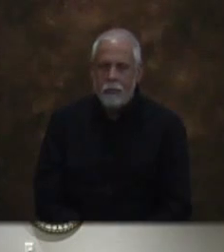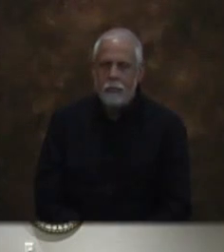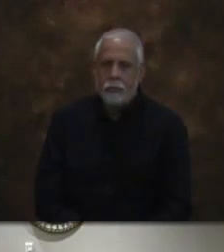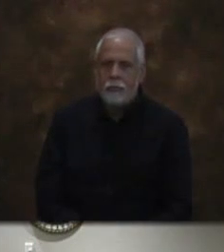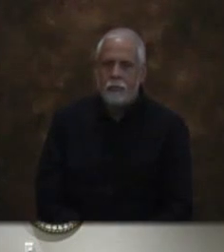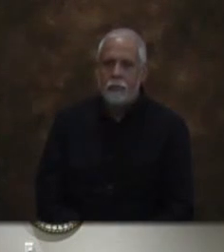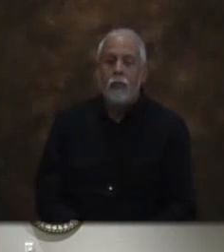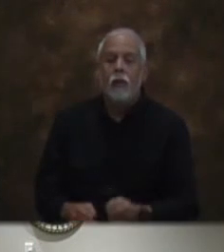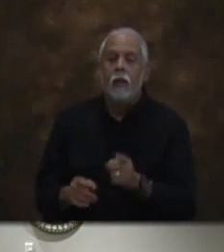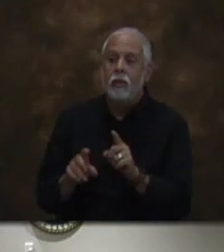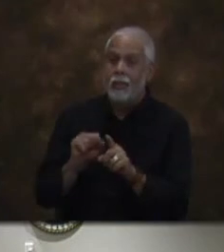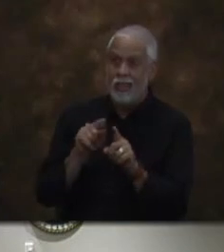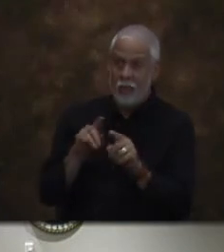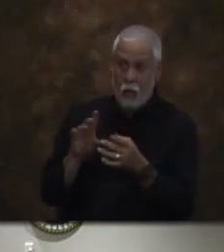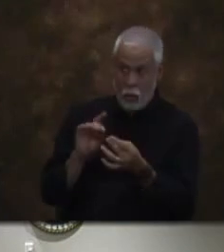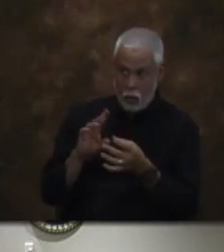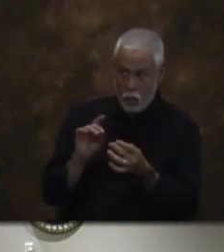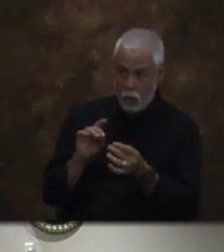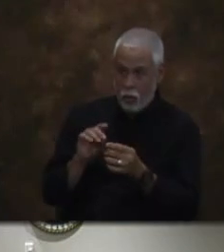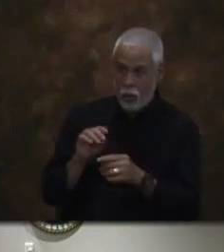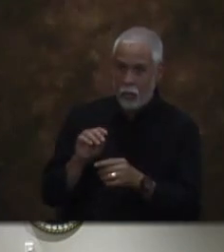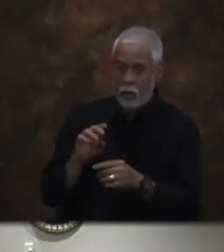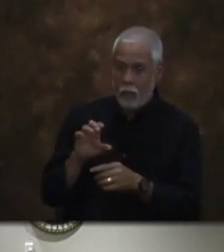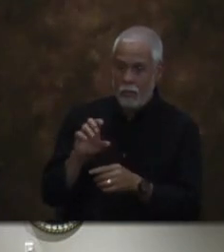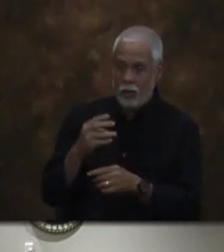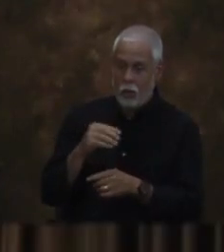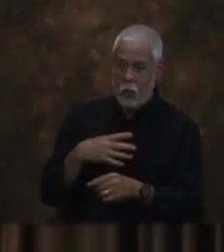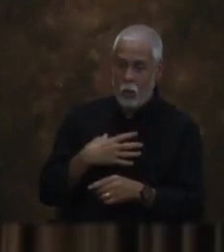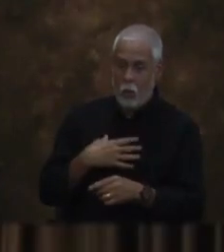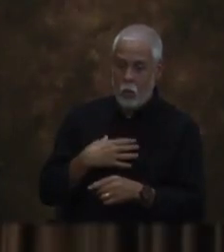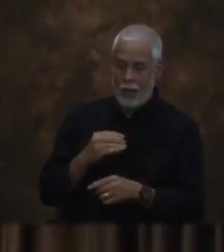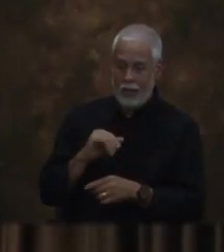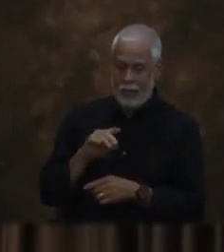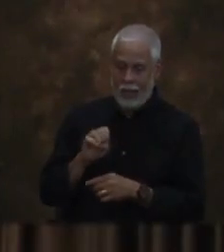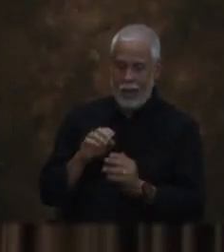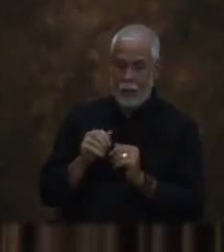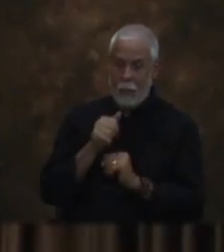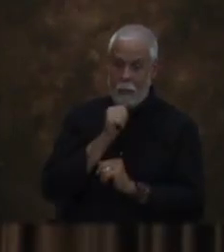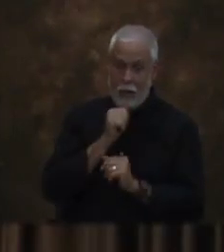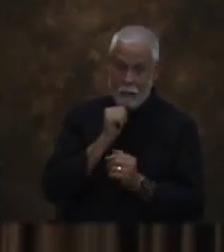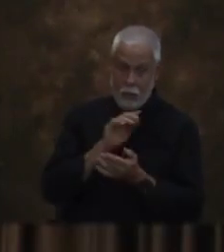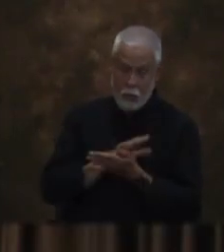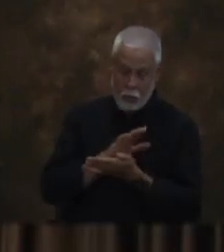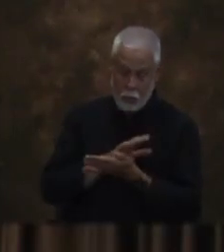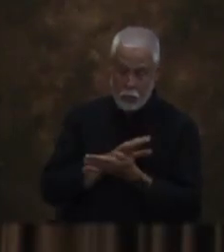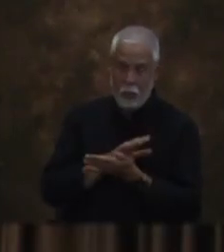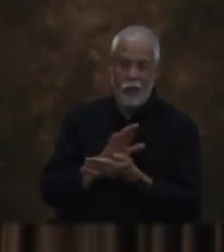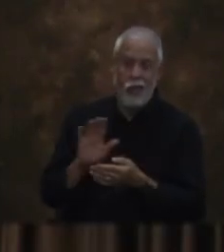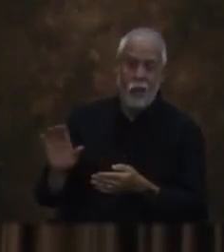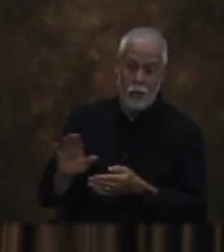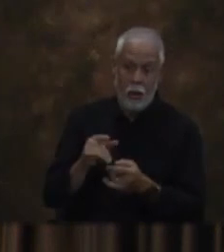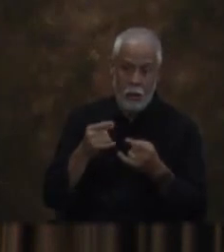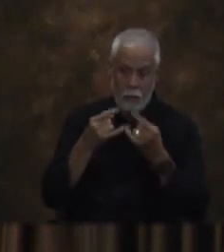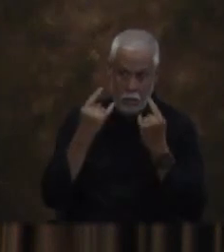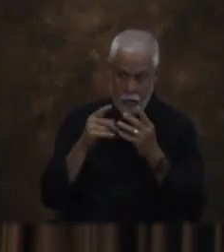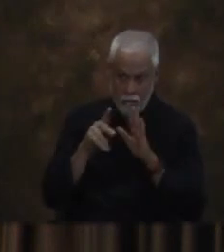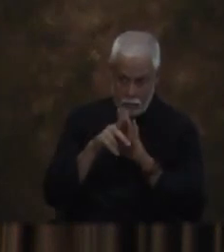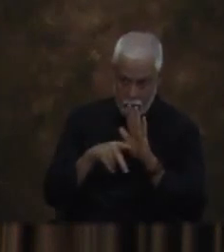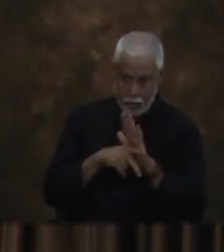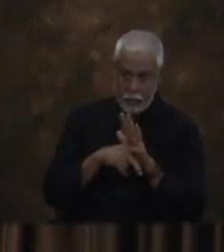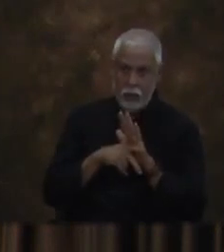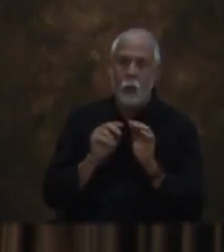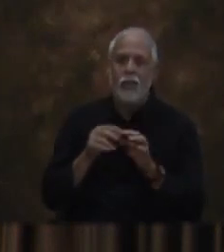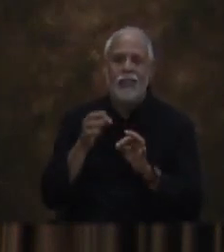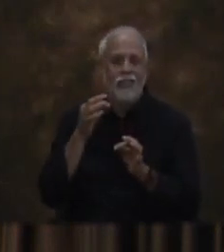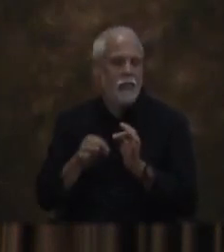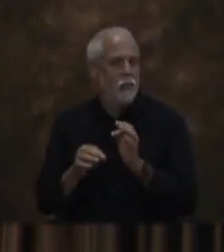And I did want to follow up that Commissioner Whitesides had asked about private schools last time and their masking policies. And so we did a very